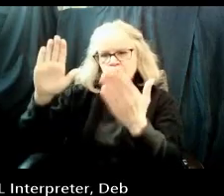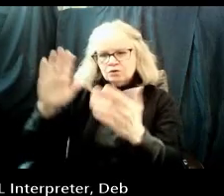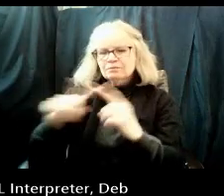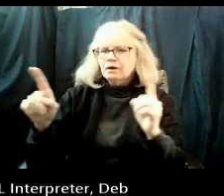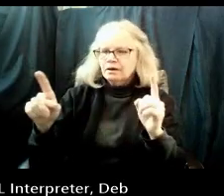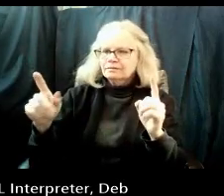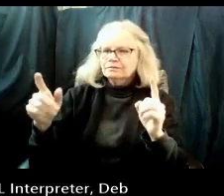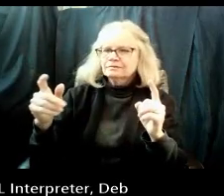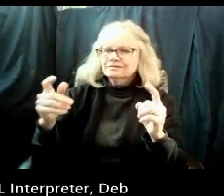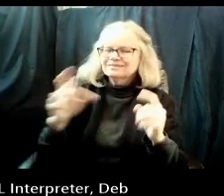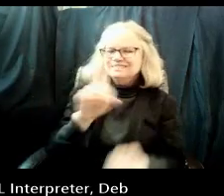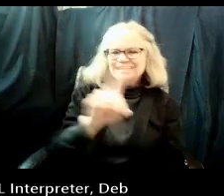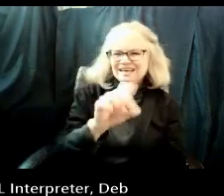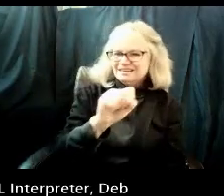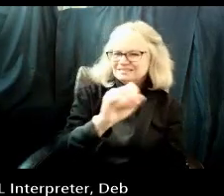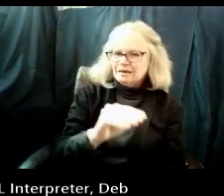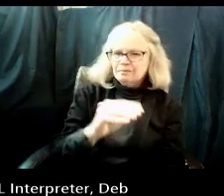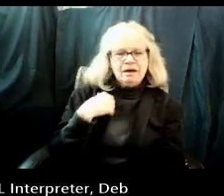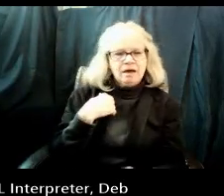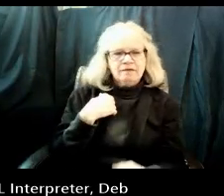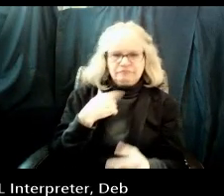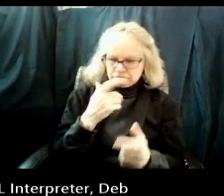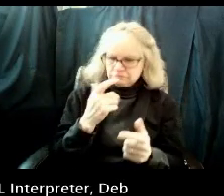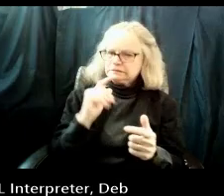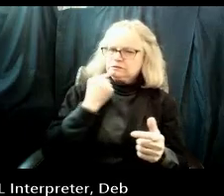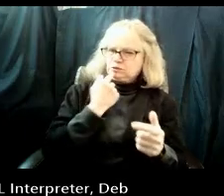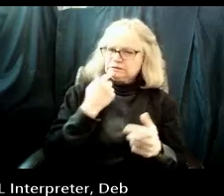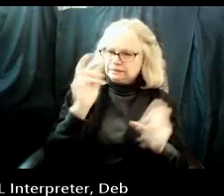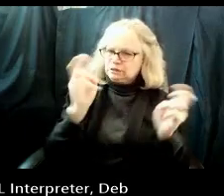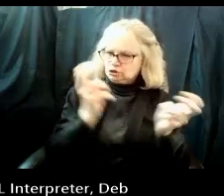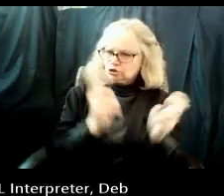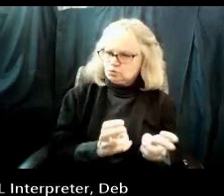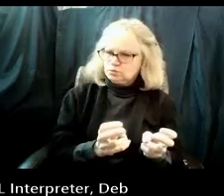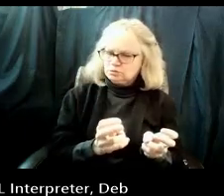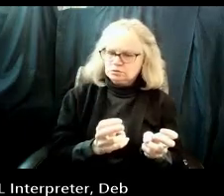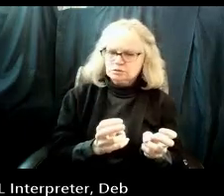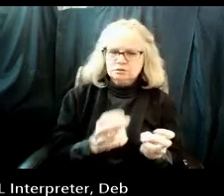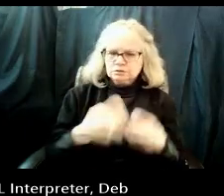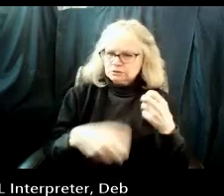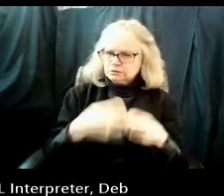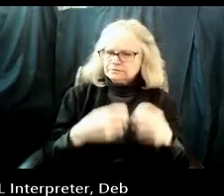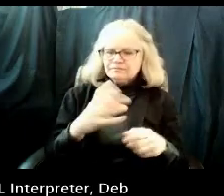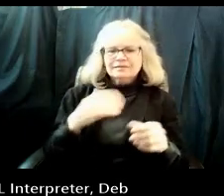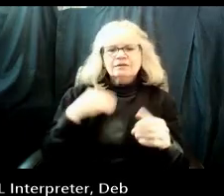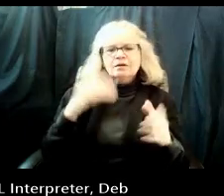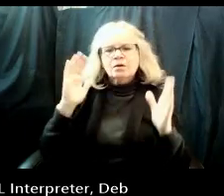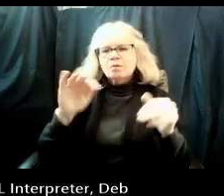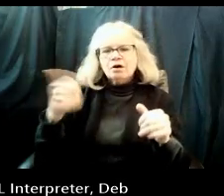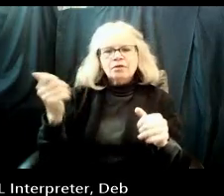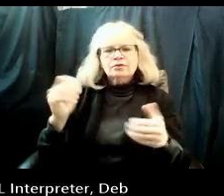with the DSM. And I'm hopeful that clinicians and other in communities who understand, and as you